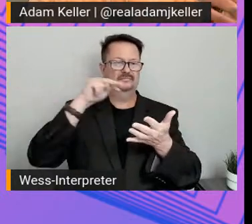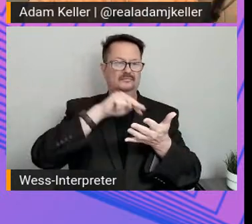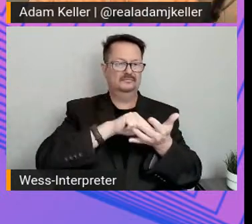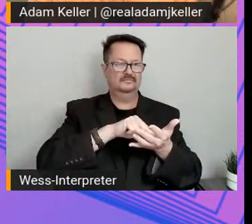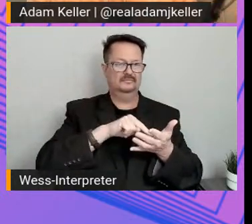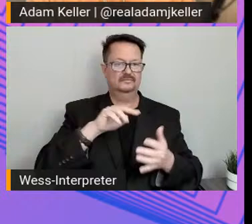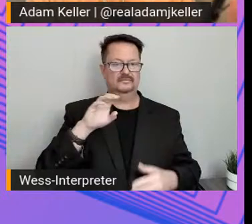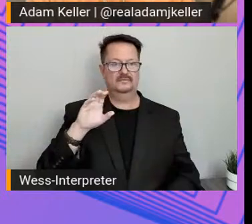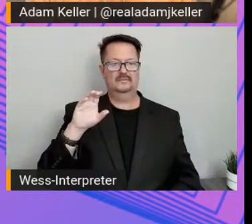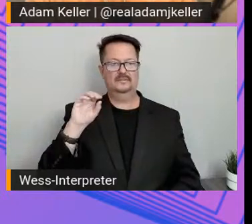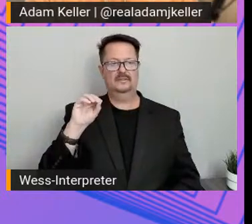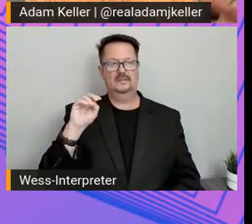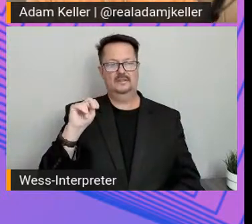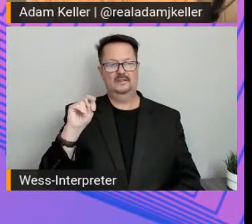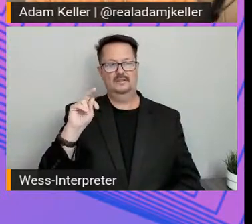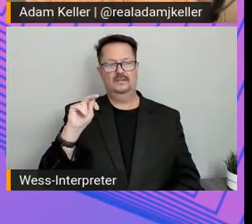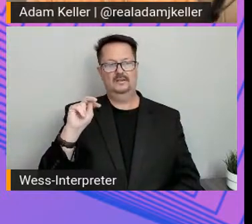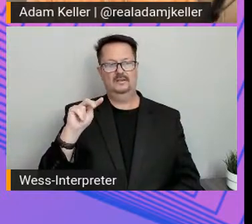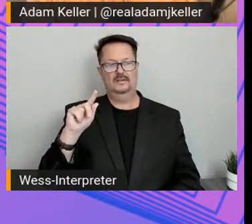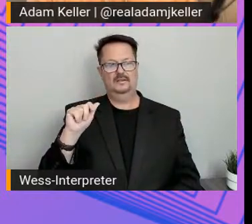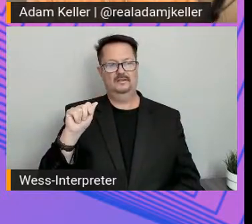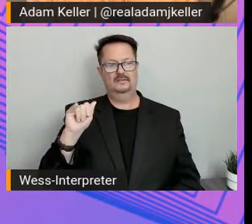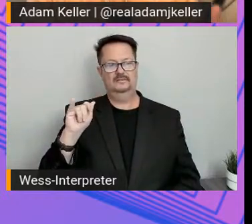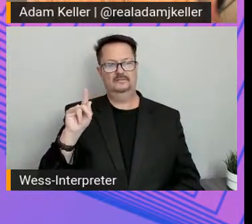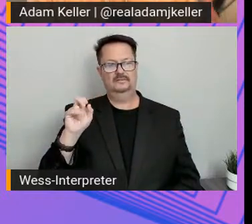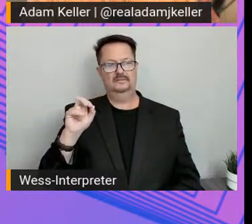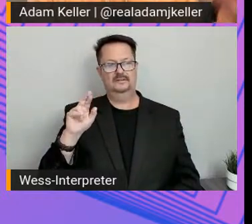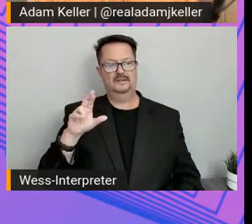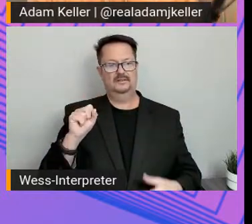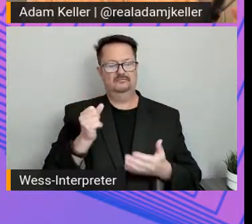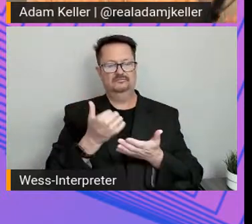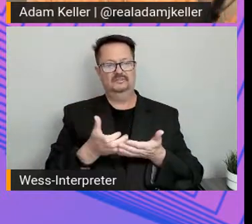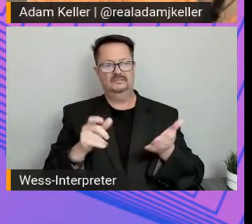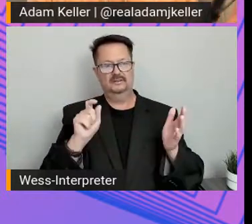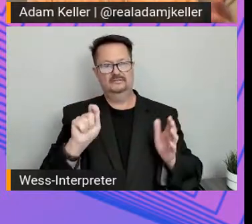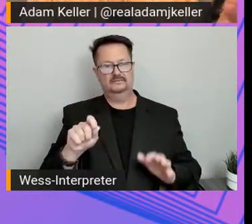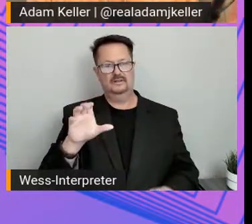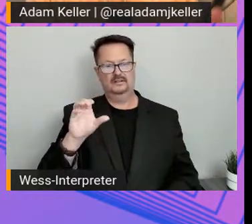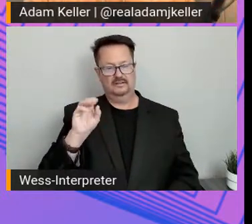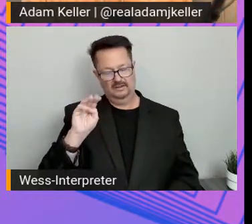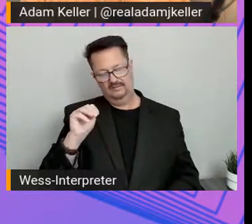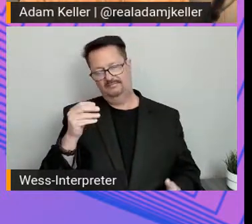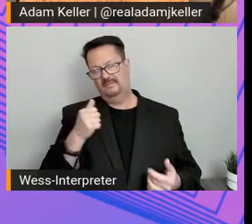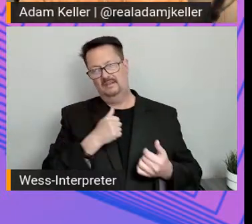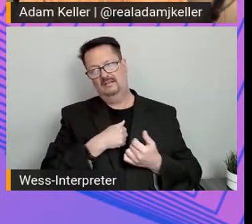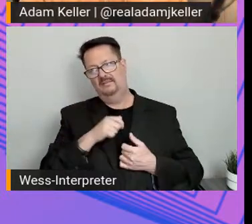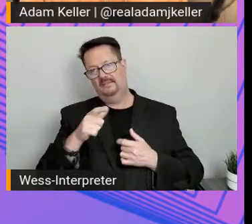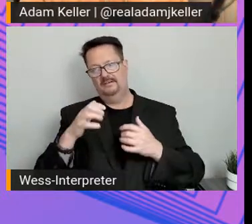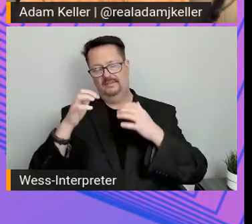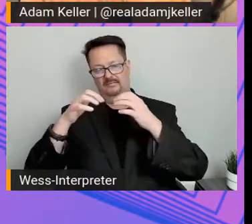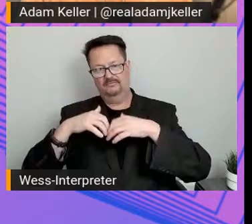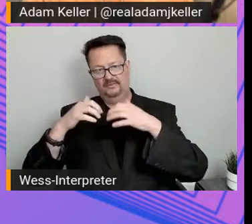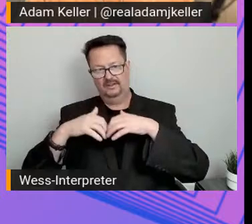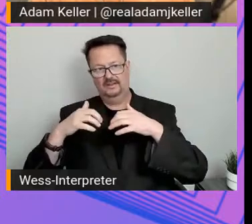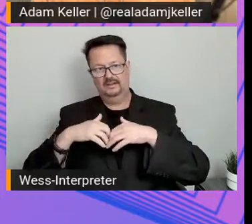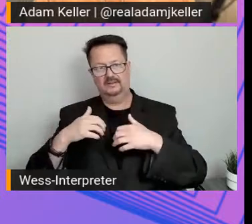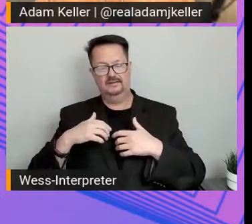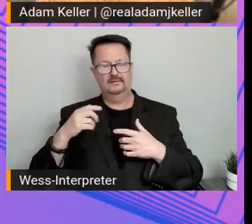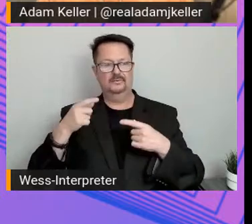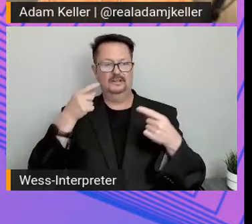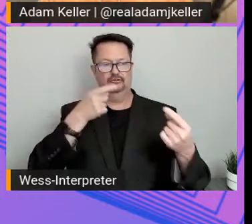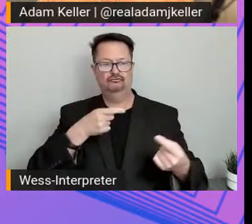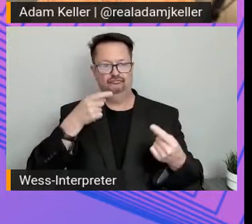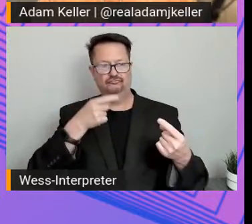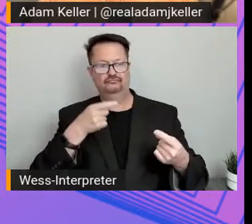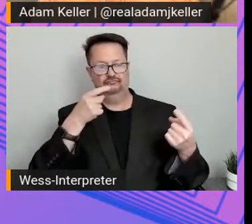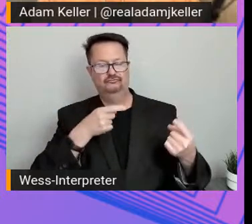when we do live streams. I love it when things break there because we'll troubleshoot it live and we'll do it live. So